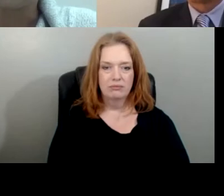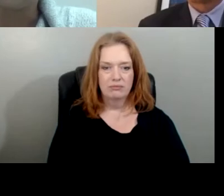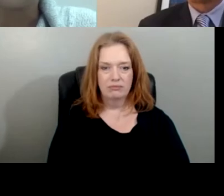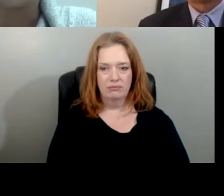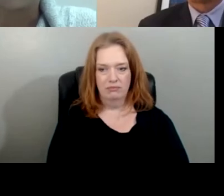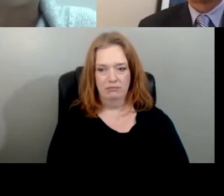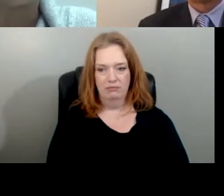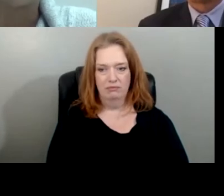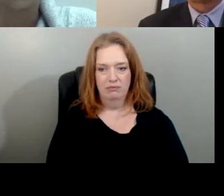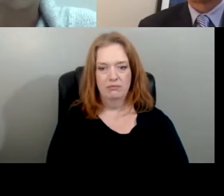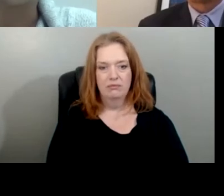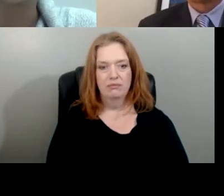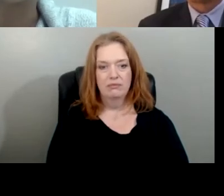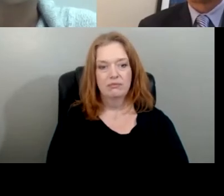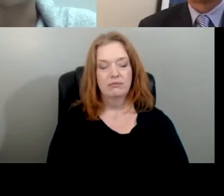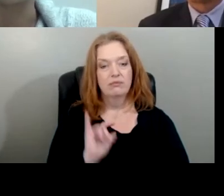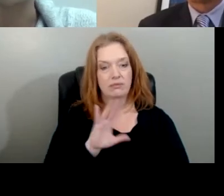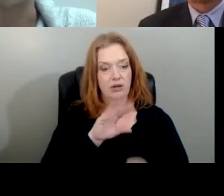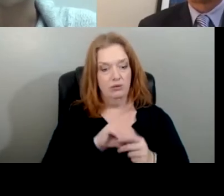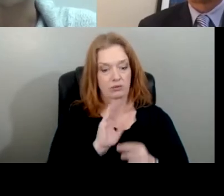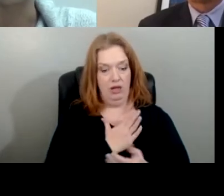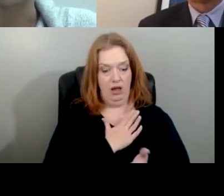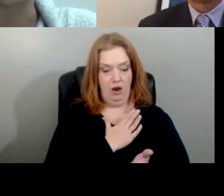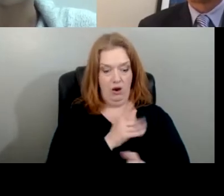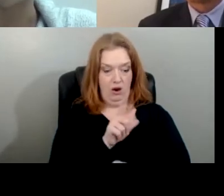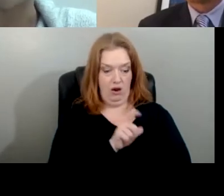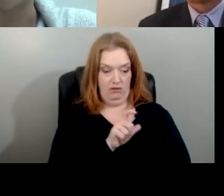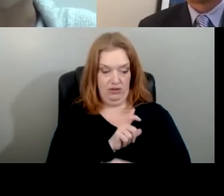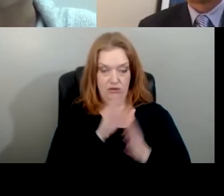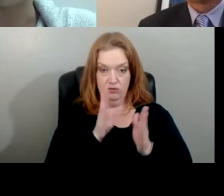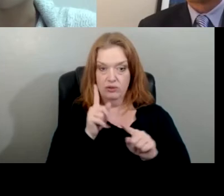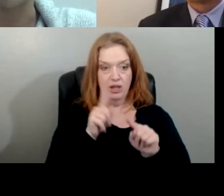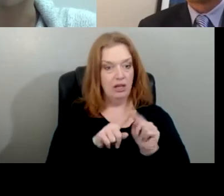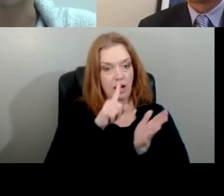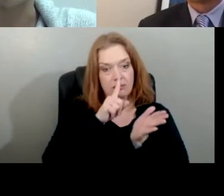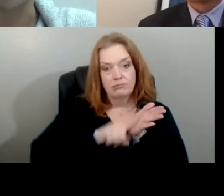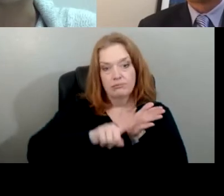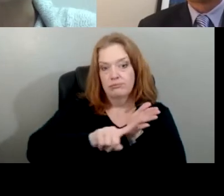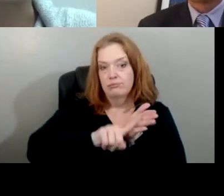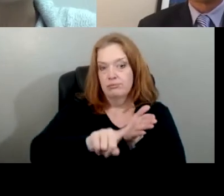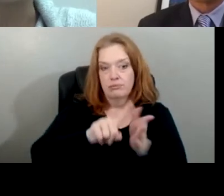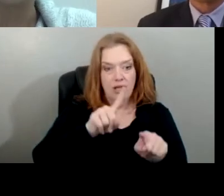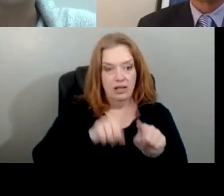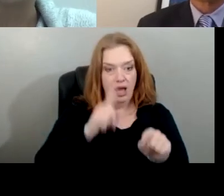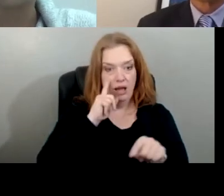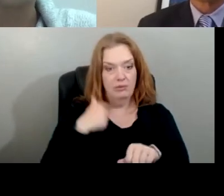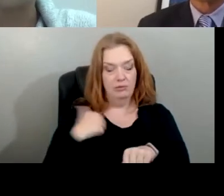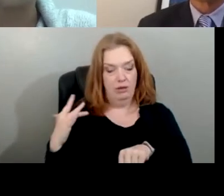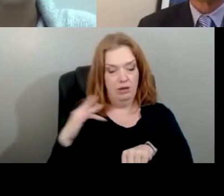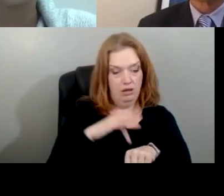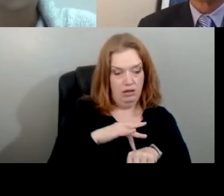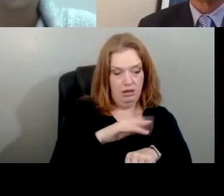with the investigations, our officers are not able to actually complete those investigations because we're on reservation, and most of